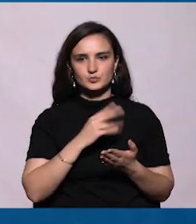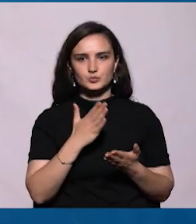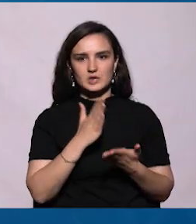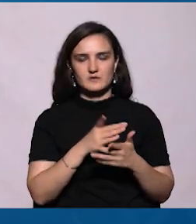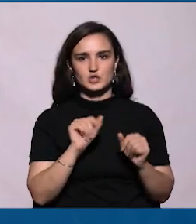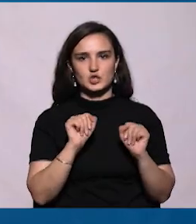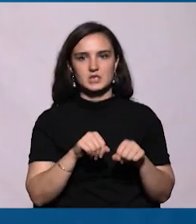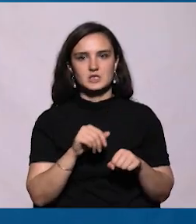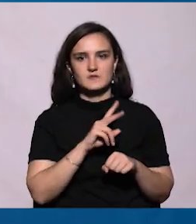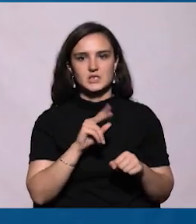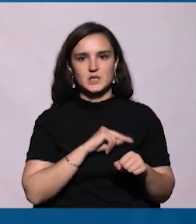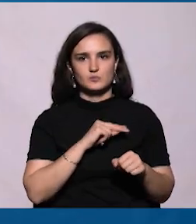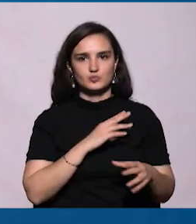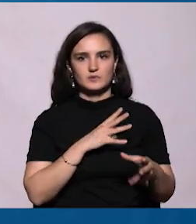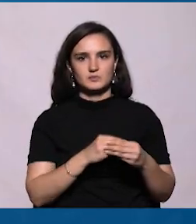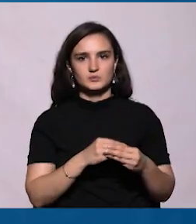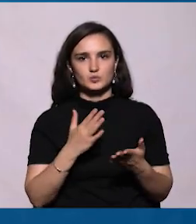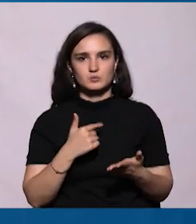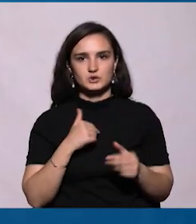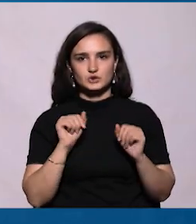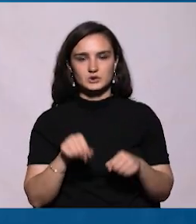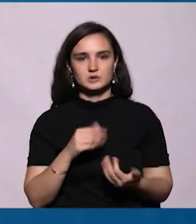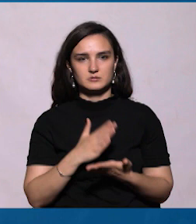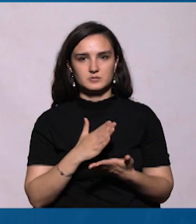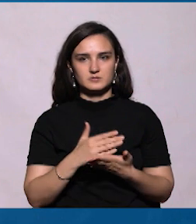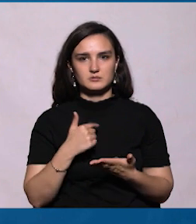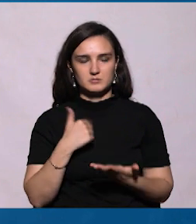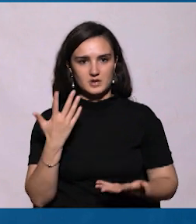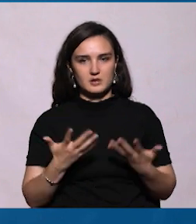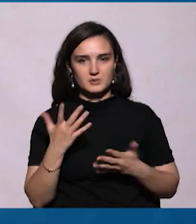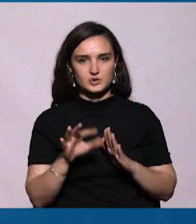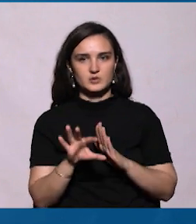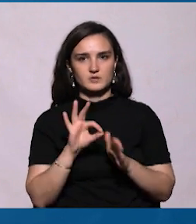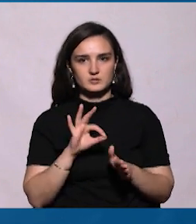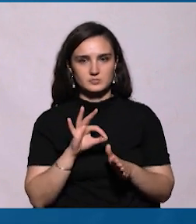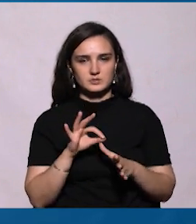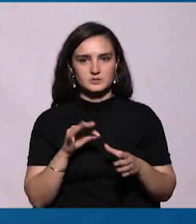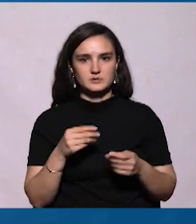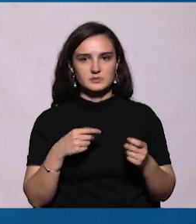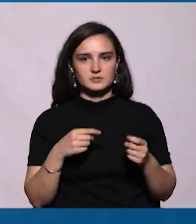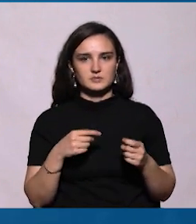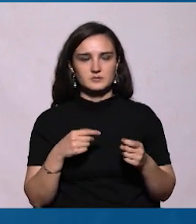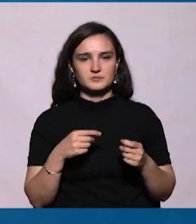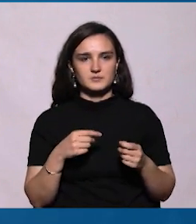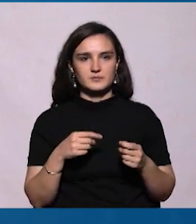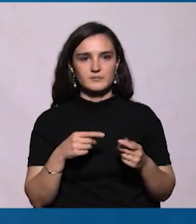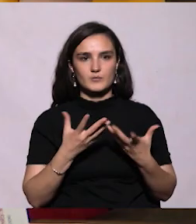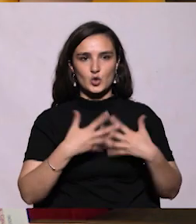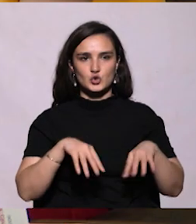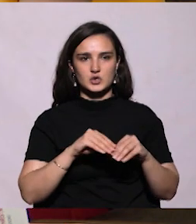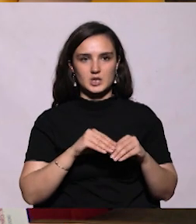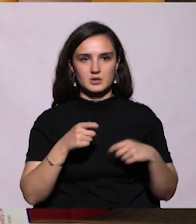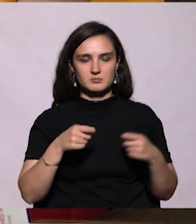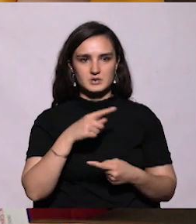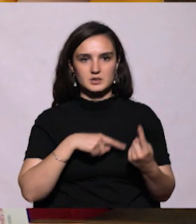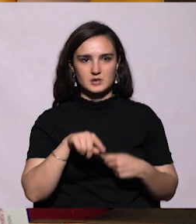a chance? If I had a chance, I would probably choose family-owned business because it's small and I get to